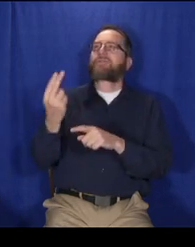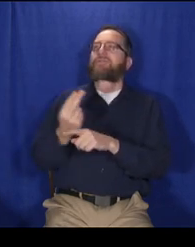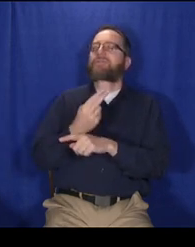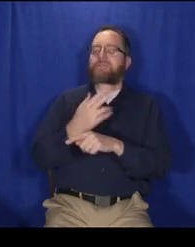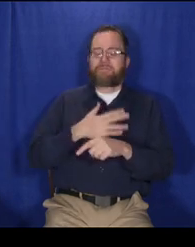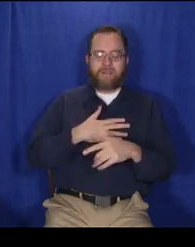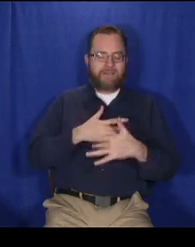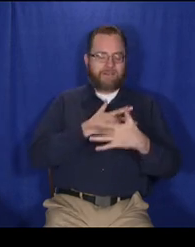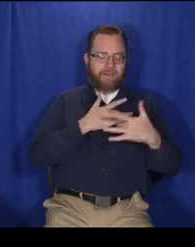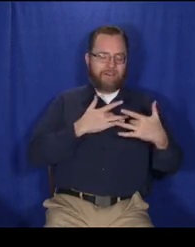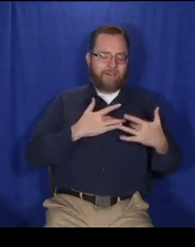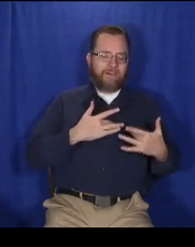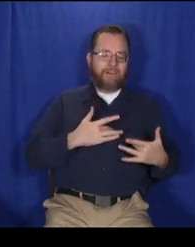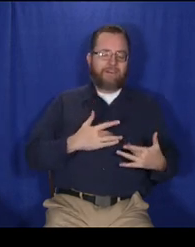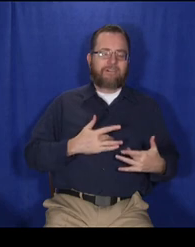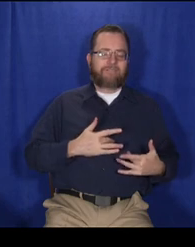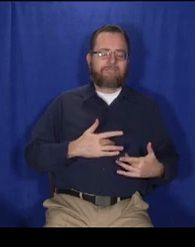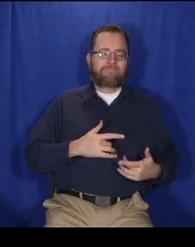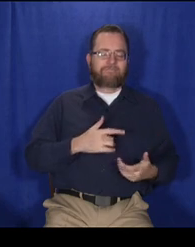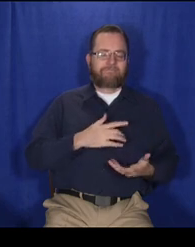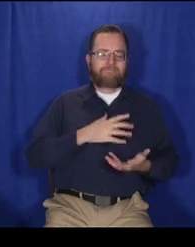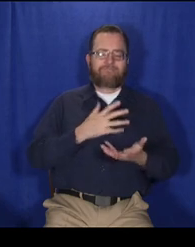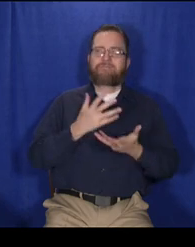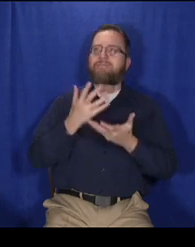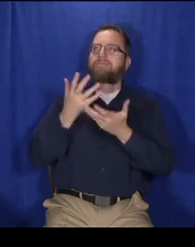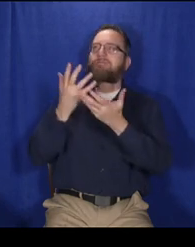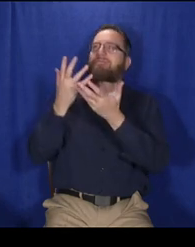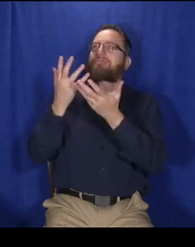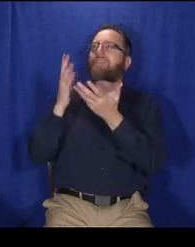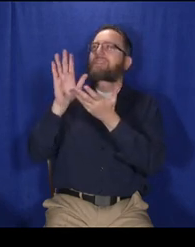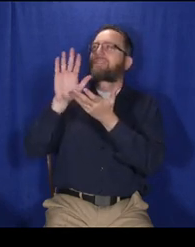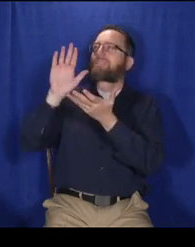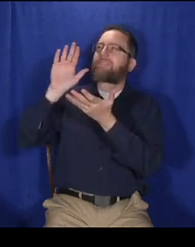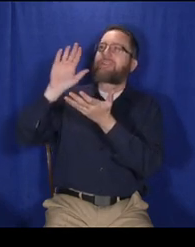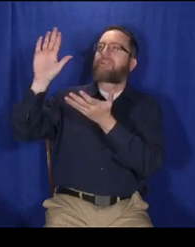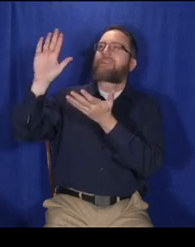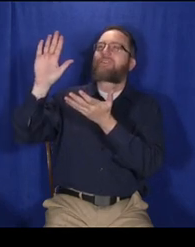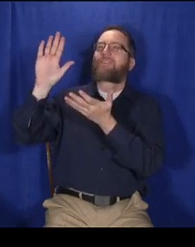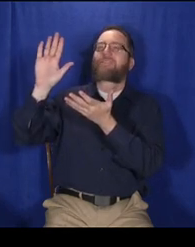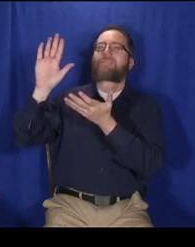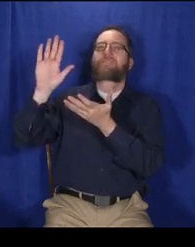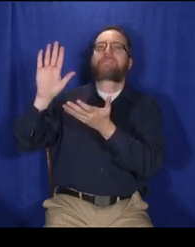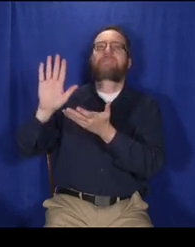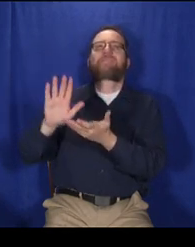This heart that is now yours.